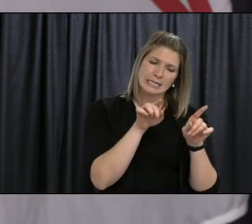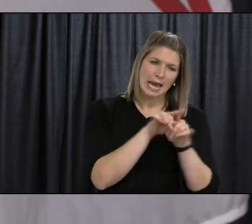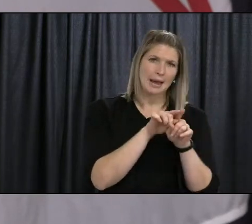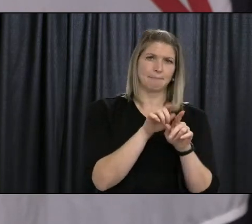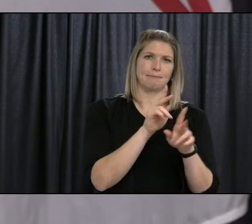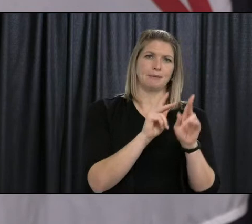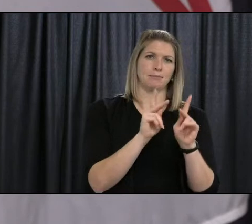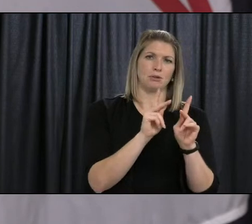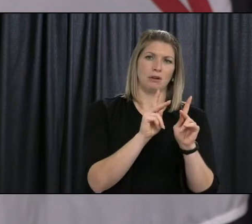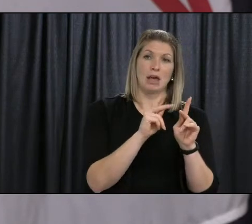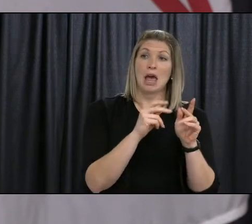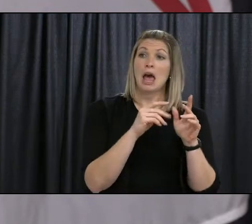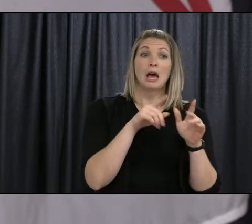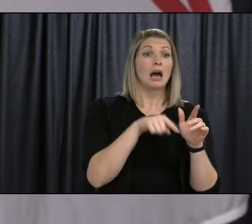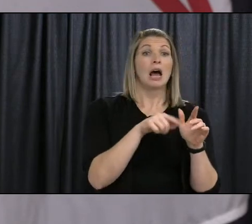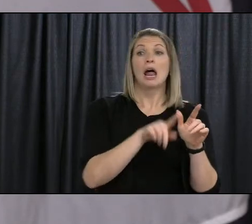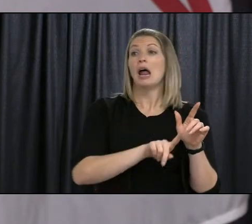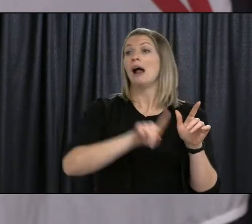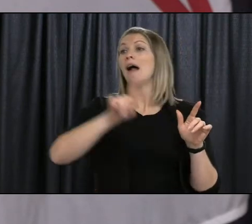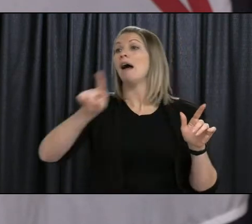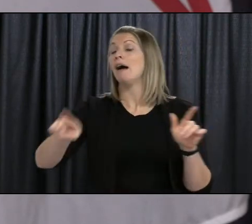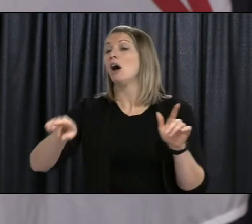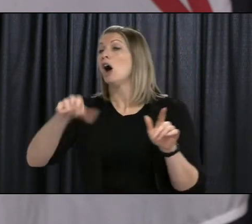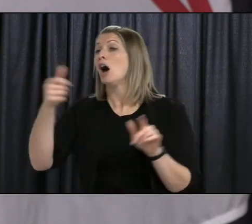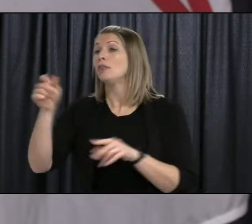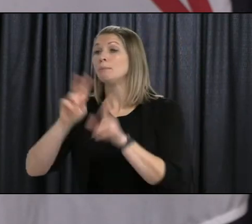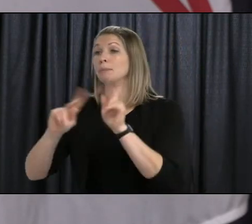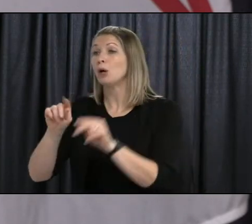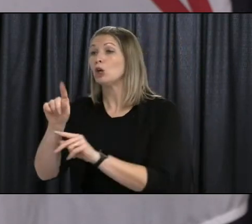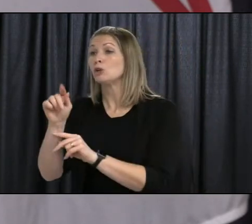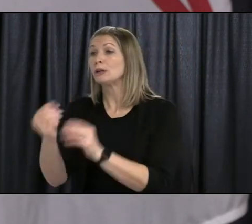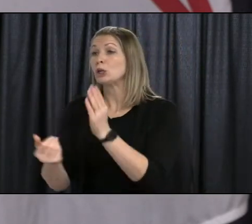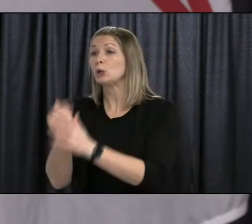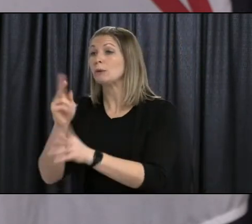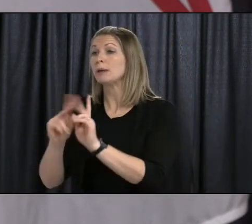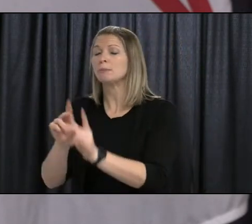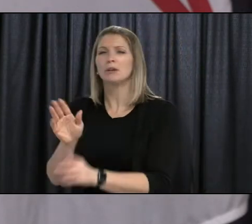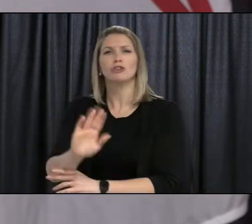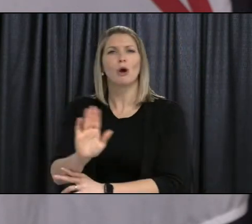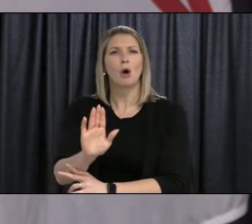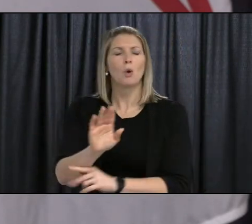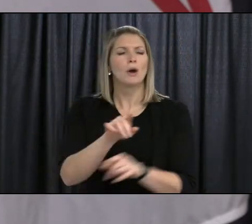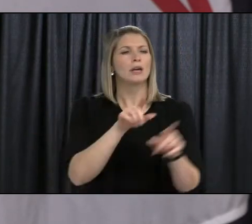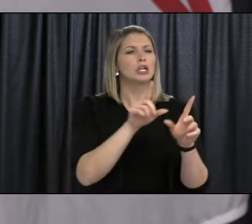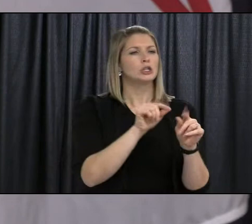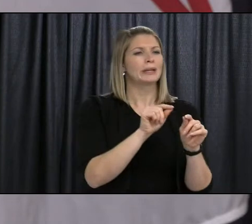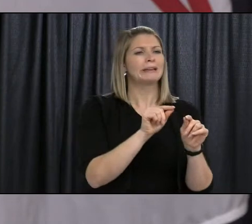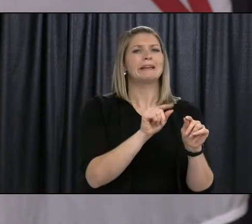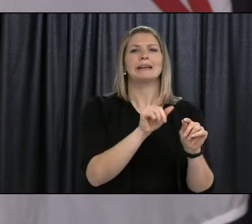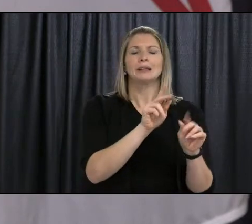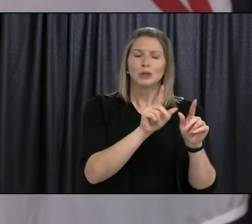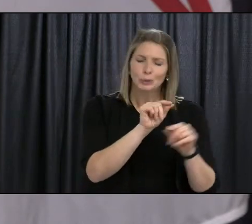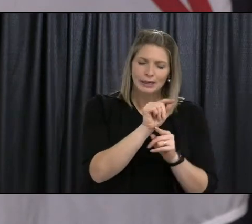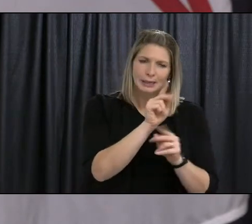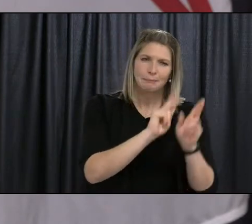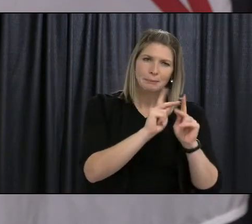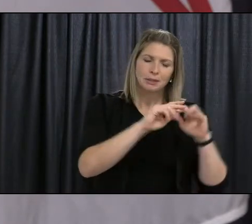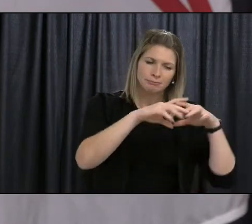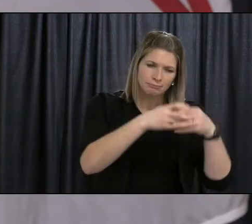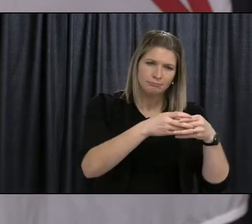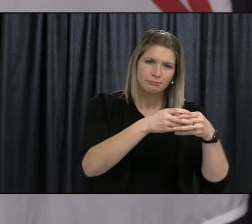We know that the holiday season is very much a time of get-togethers and parties and gatherings with